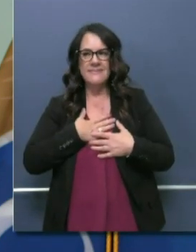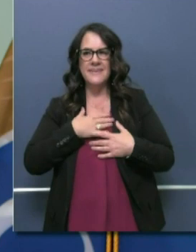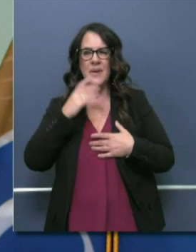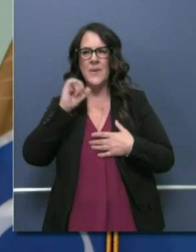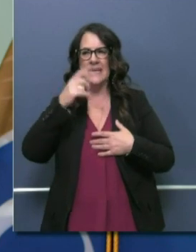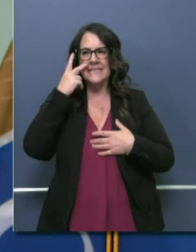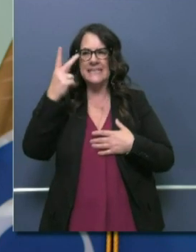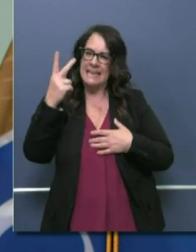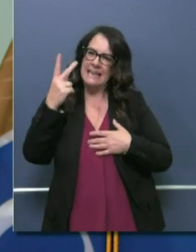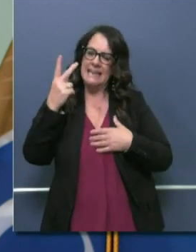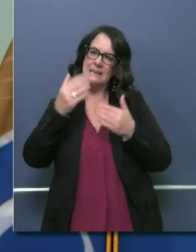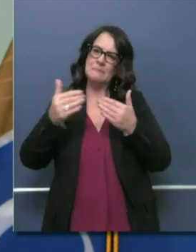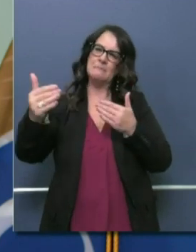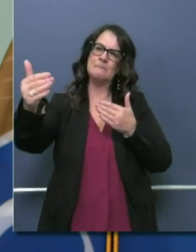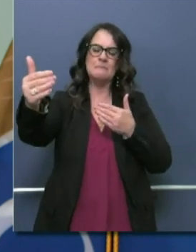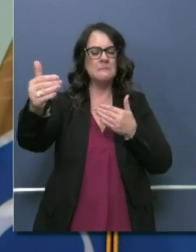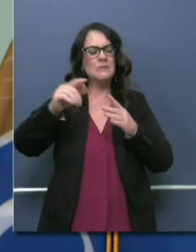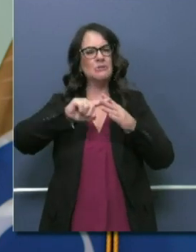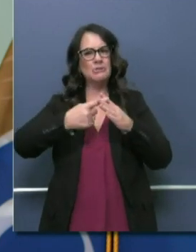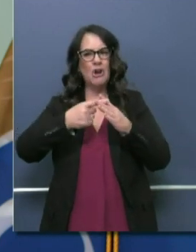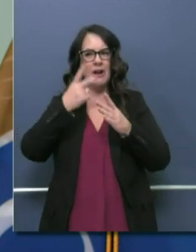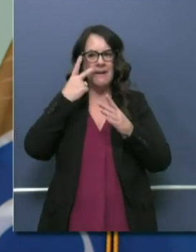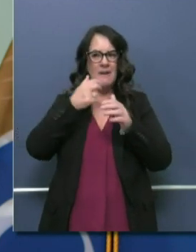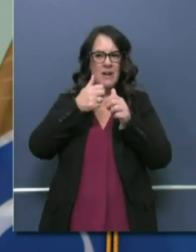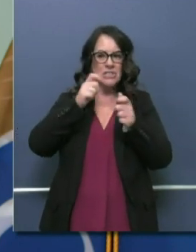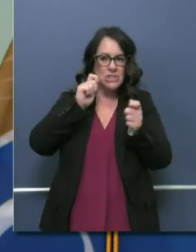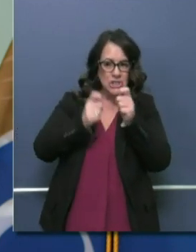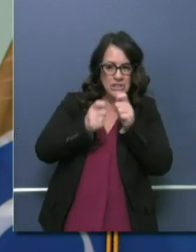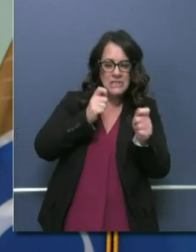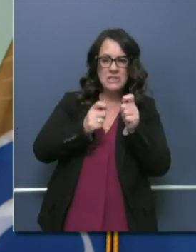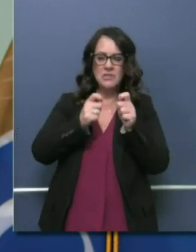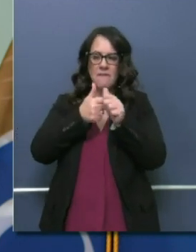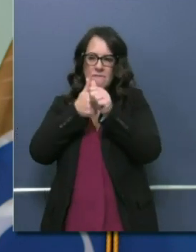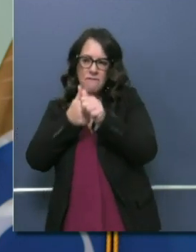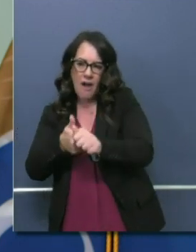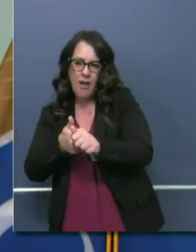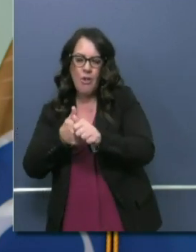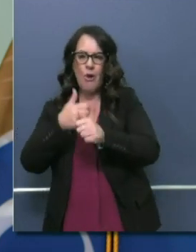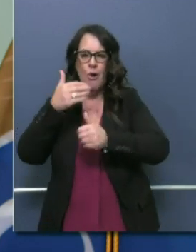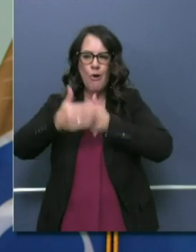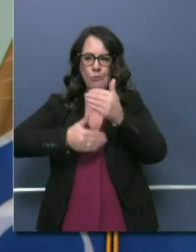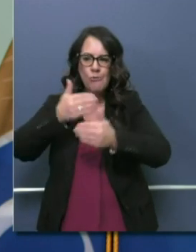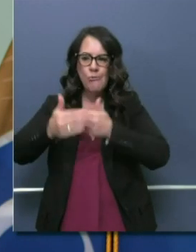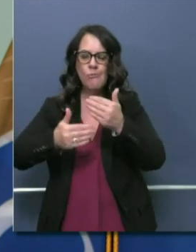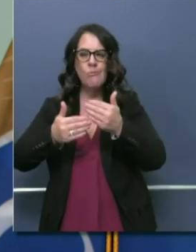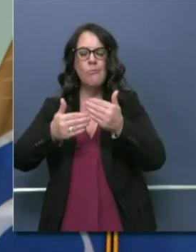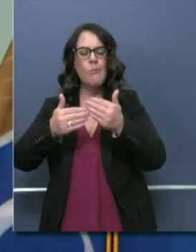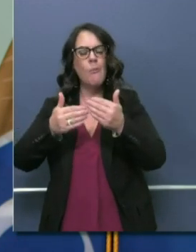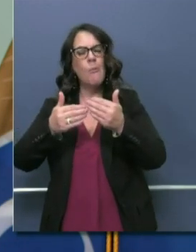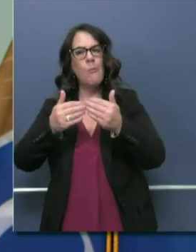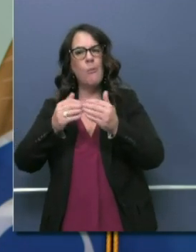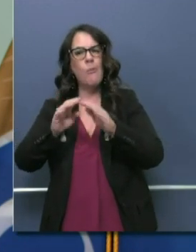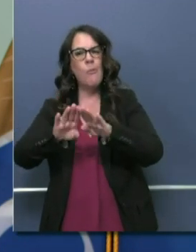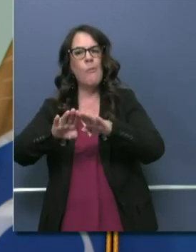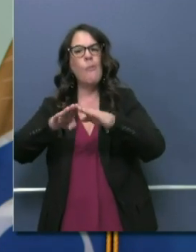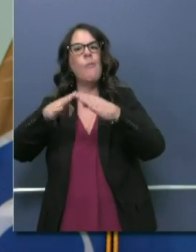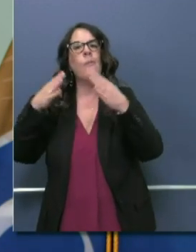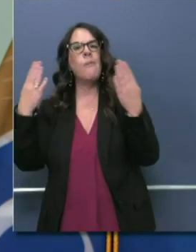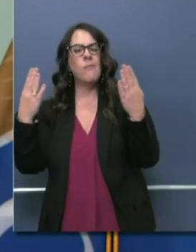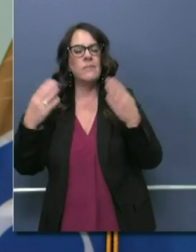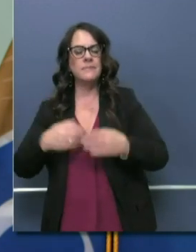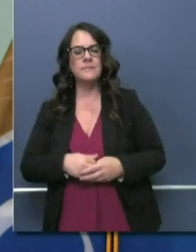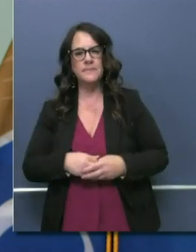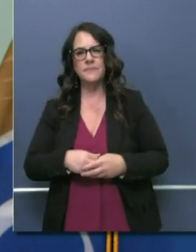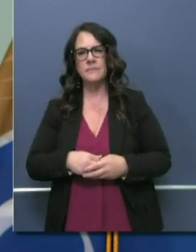horizon. Adaptation, modification, first and foremost. But as you'll see with the report card